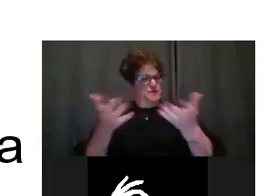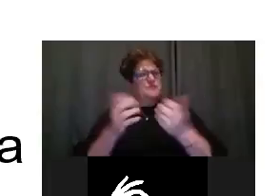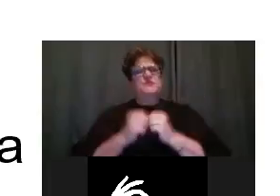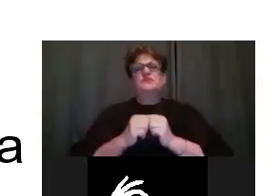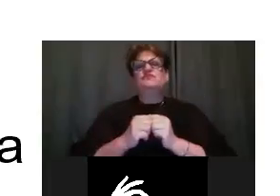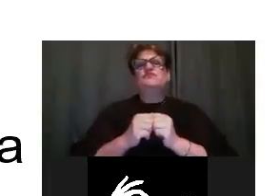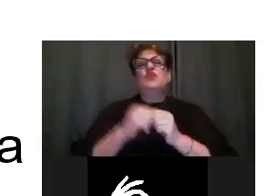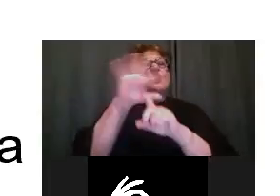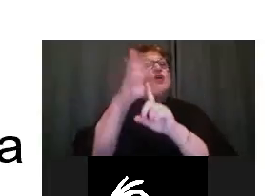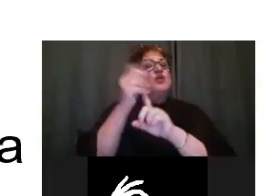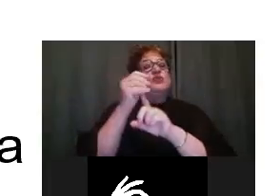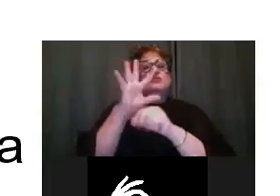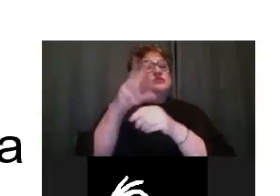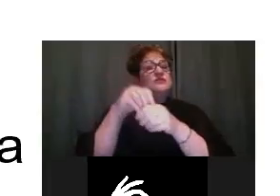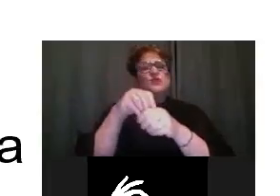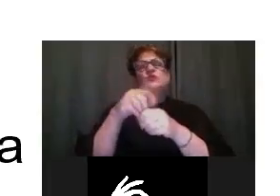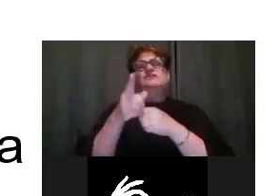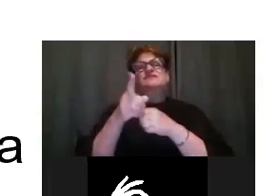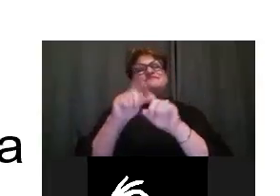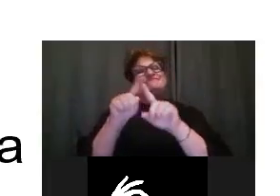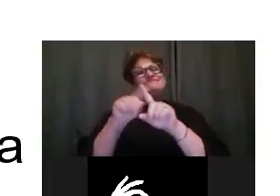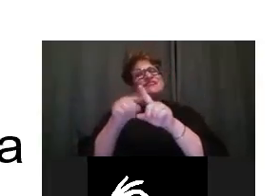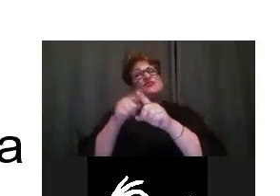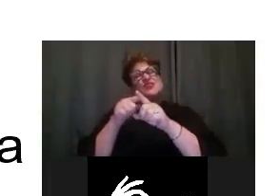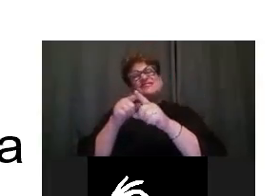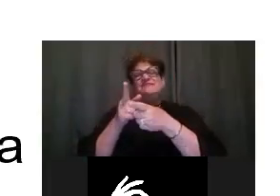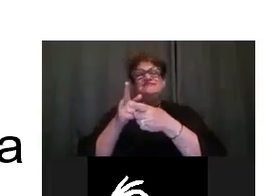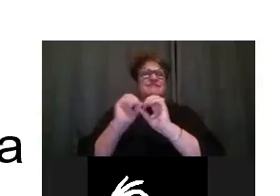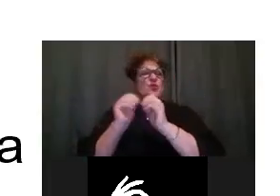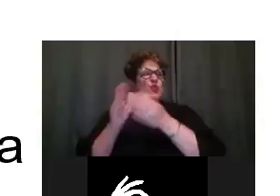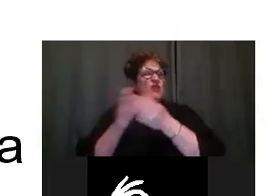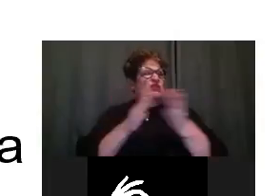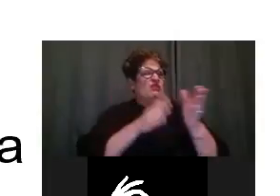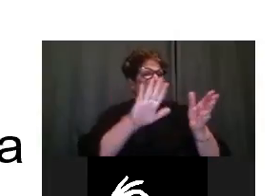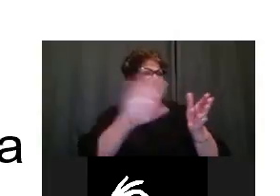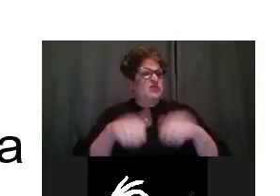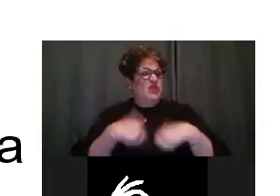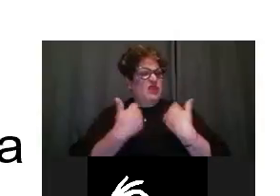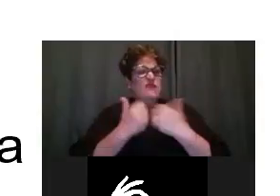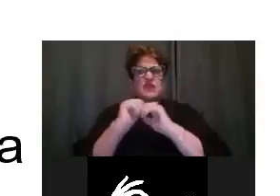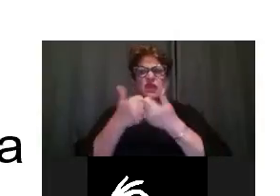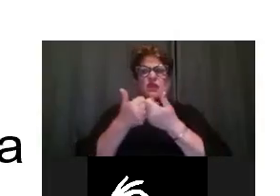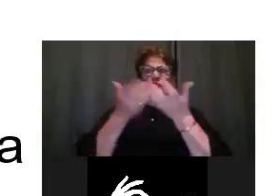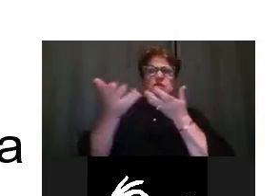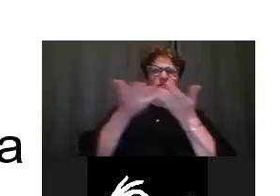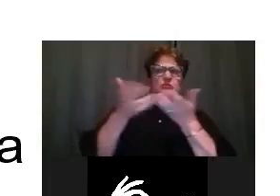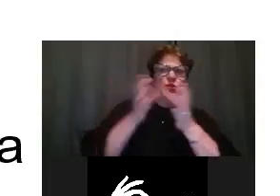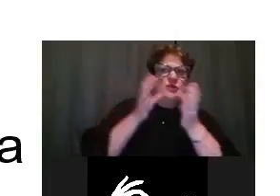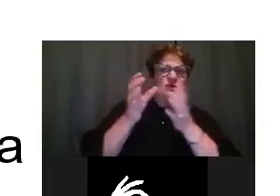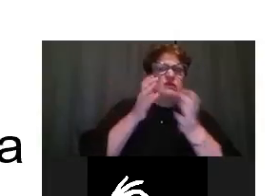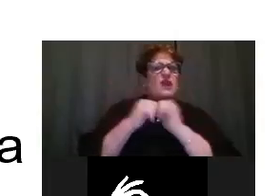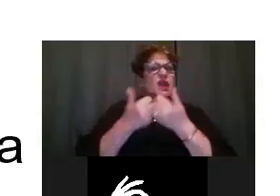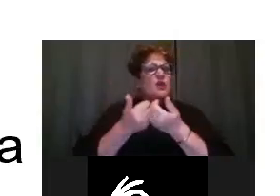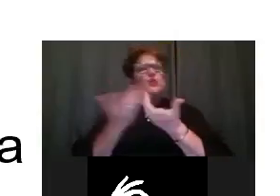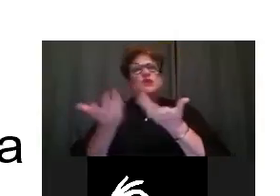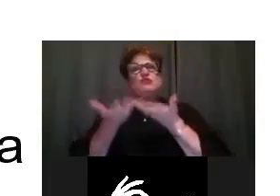culture influences a number of areas in our lives and how we interact with people and even how we provide services.